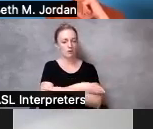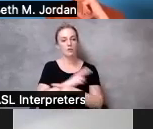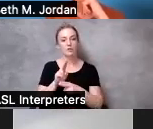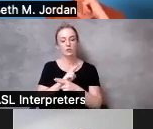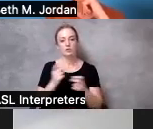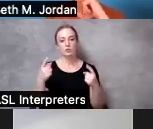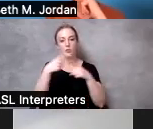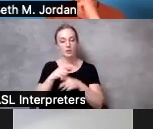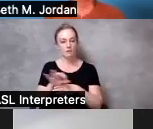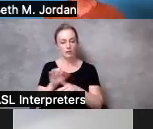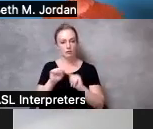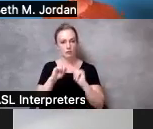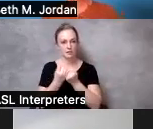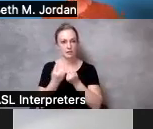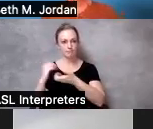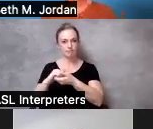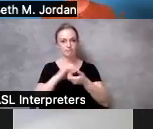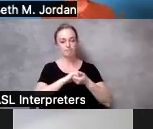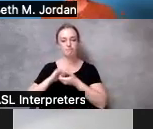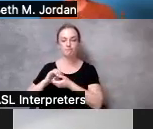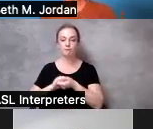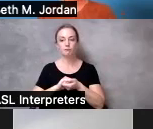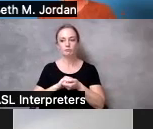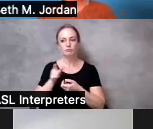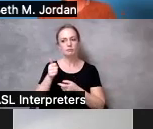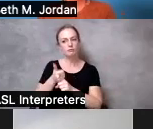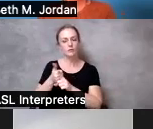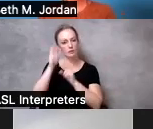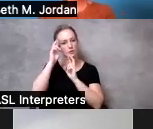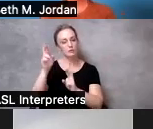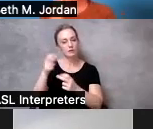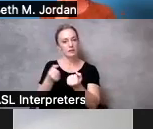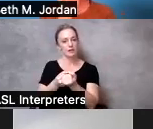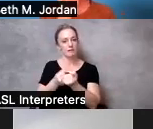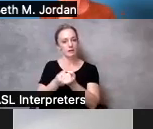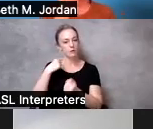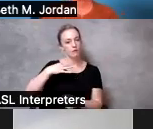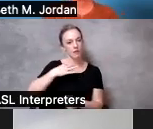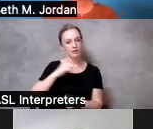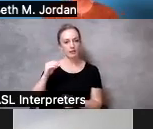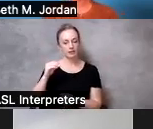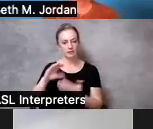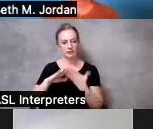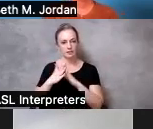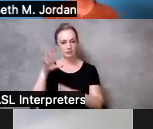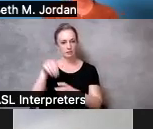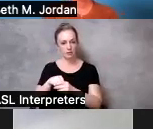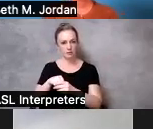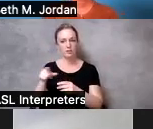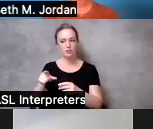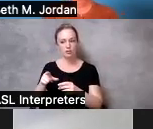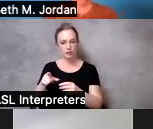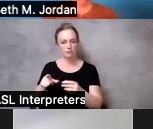and community collaborations. A respected advocate on the volunteer and civic engagement fronts, Tammy is fueled by belief in